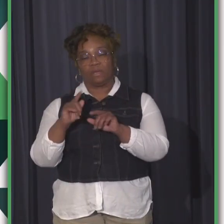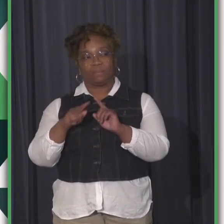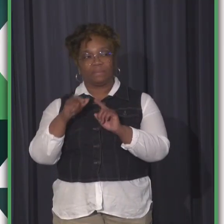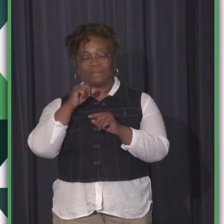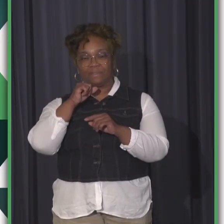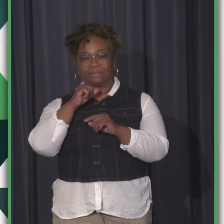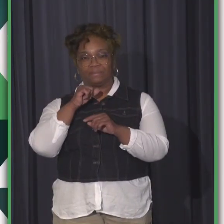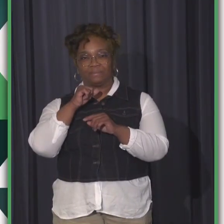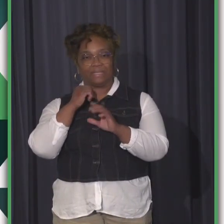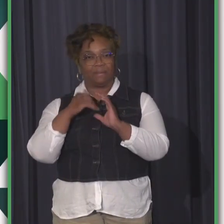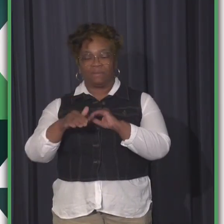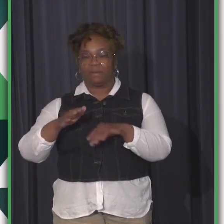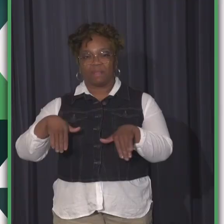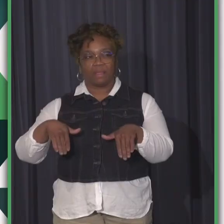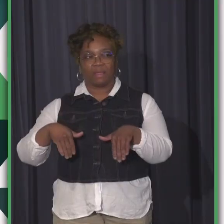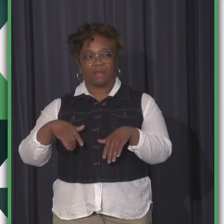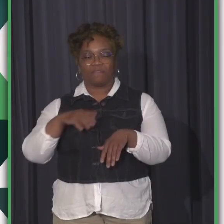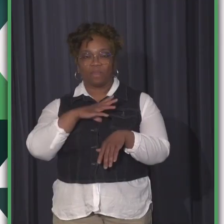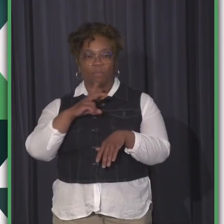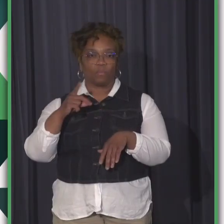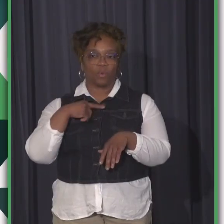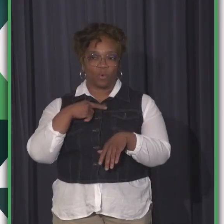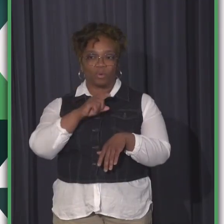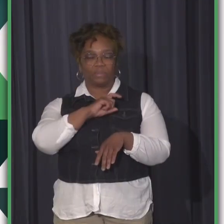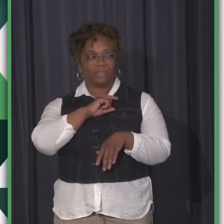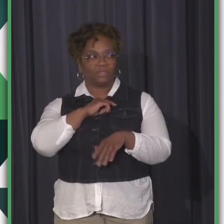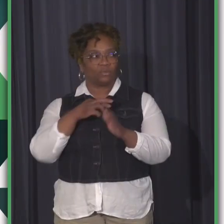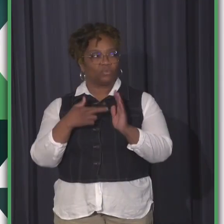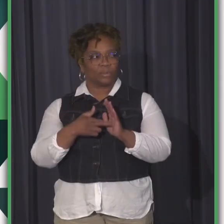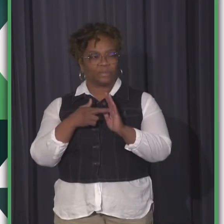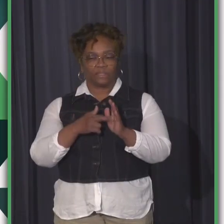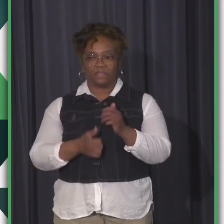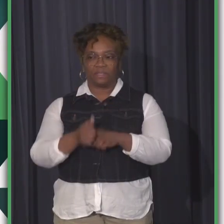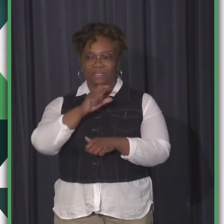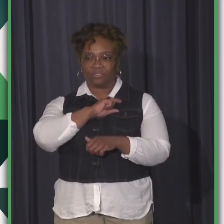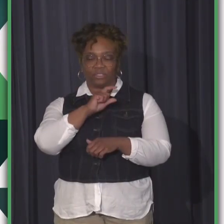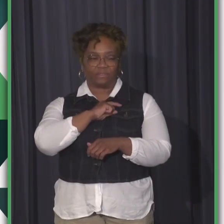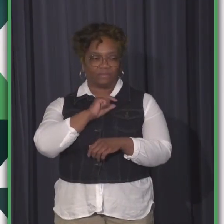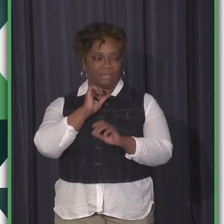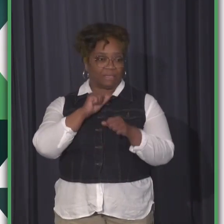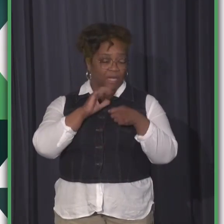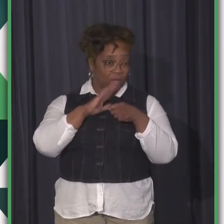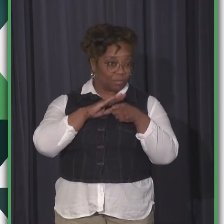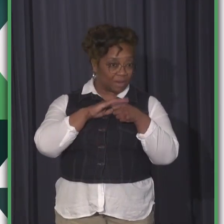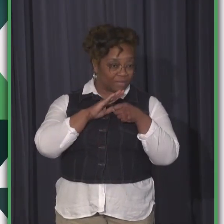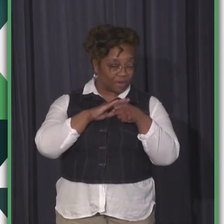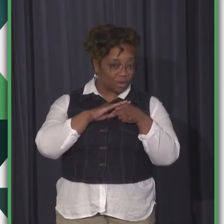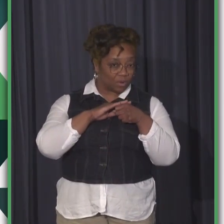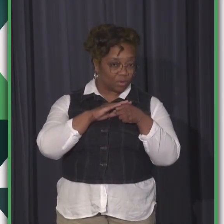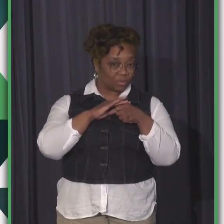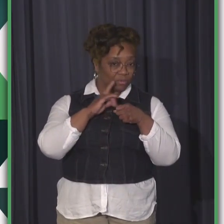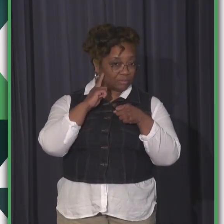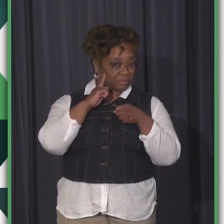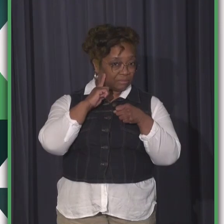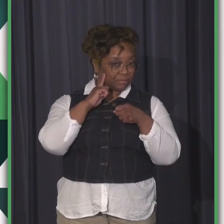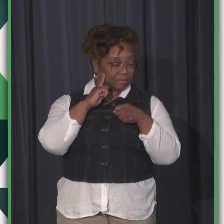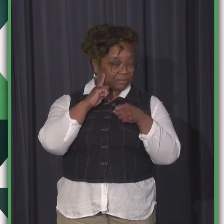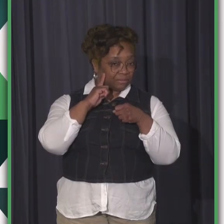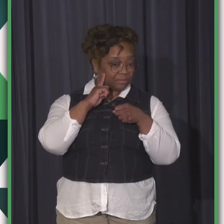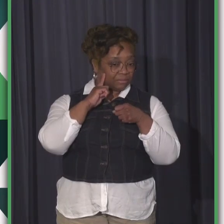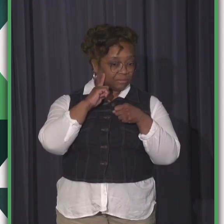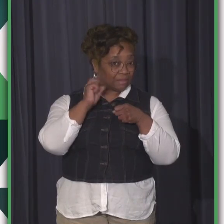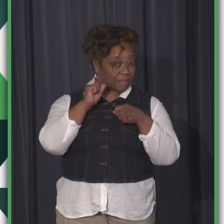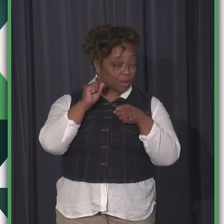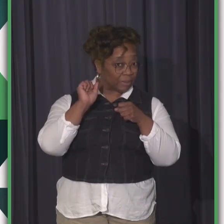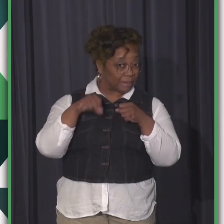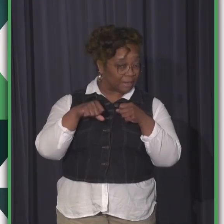the board and police officers representing the chief. So Can you do I speak just up, give it please? to Can you you? speak up Okay. and speak in the mic? The microphone clearly. Thank you.